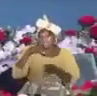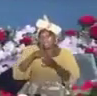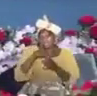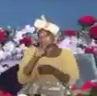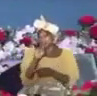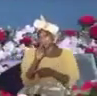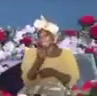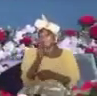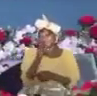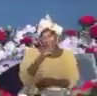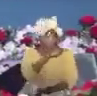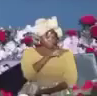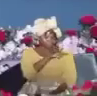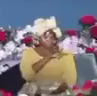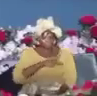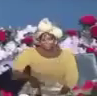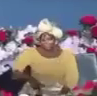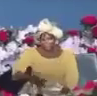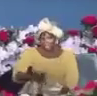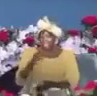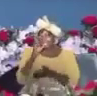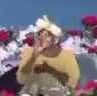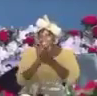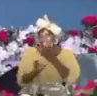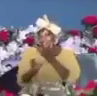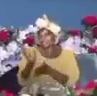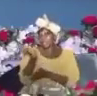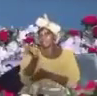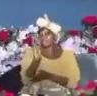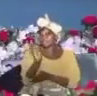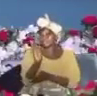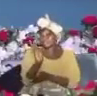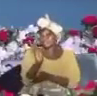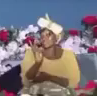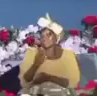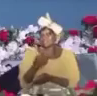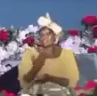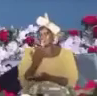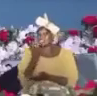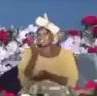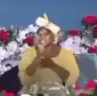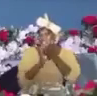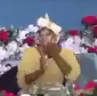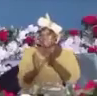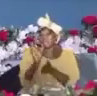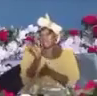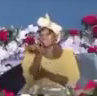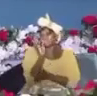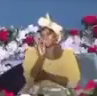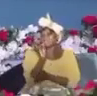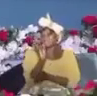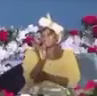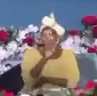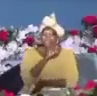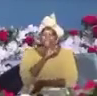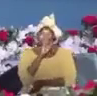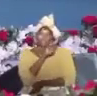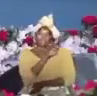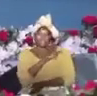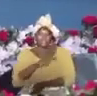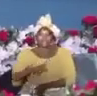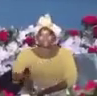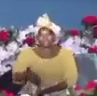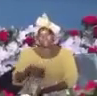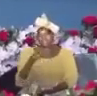Kings chapter 6, 25 to 31. 2 Kings chapter 6, 25 to 31. The